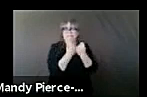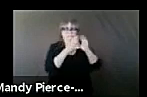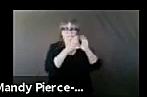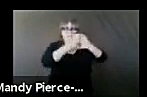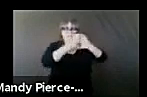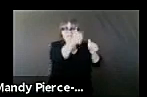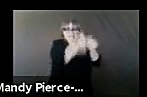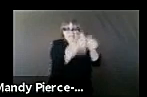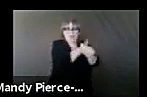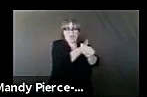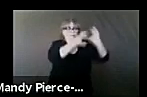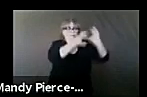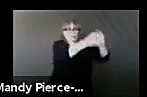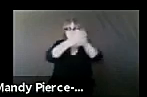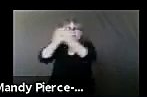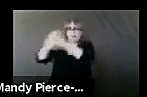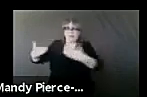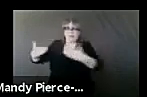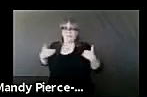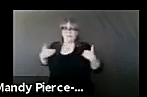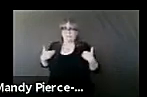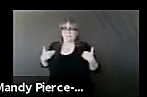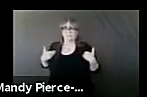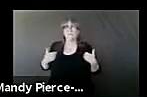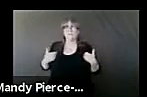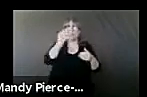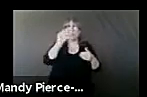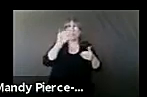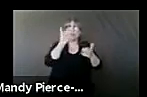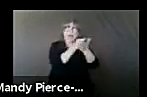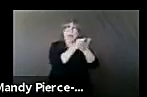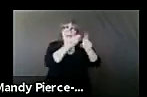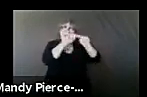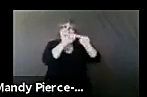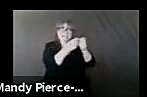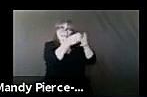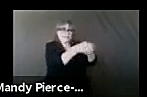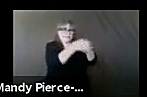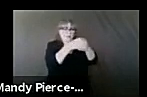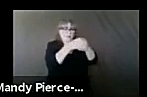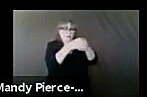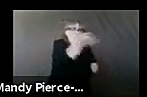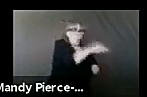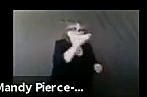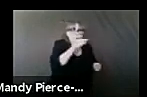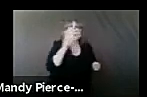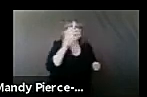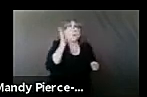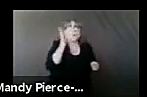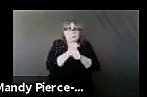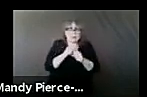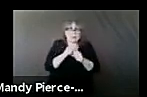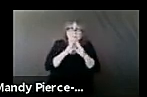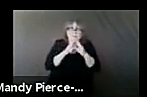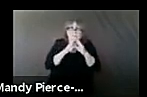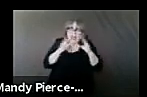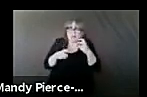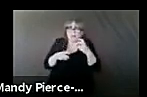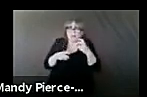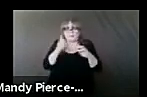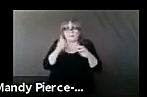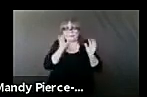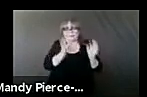they will be the ones that will be making these difficult decisions. They will be blinded to any irrelevant information,